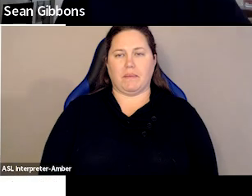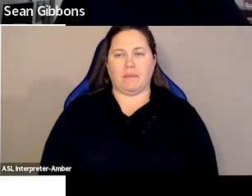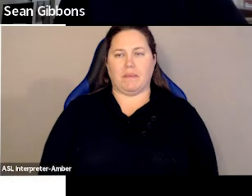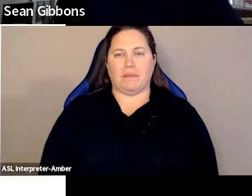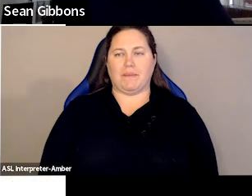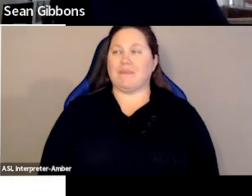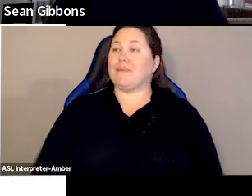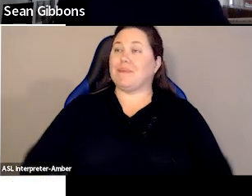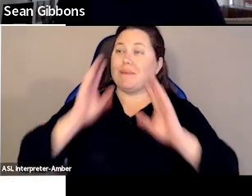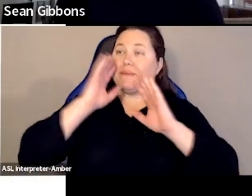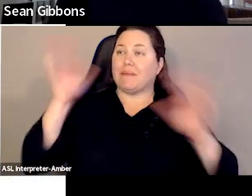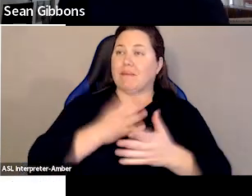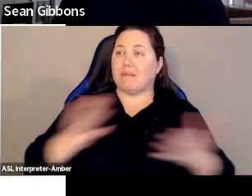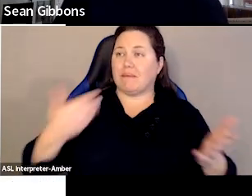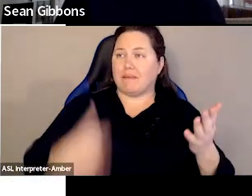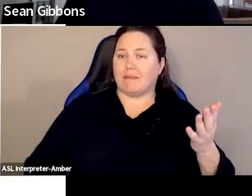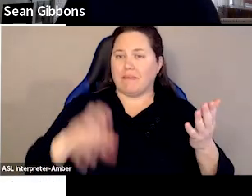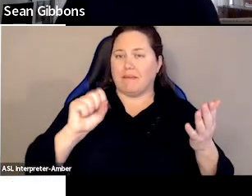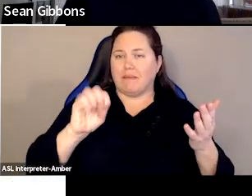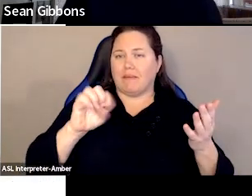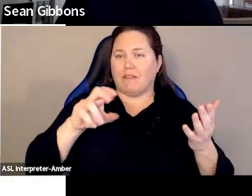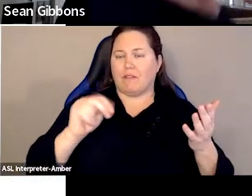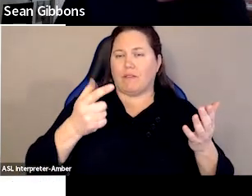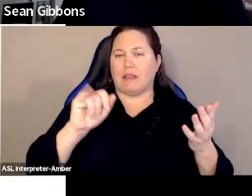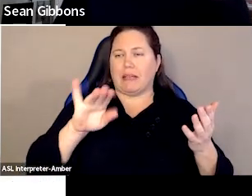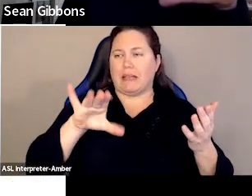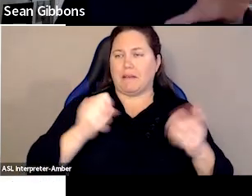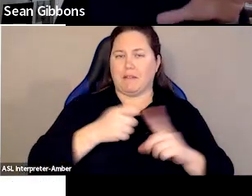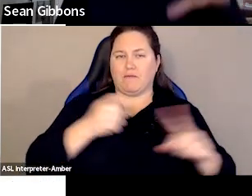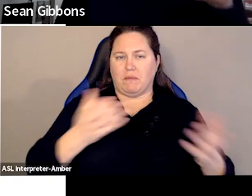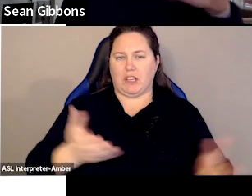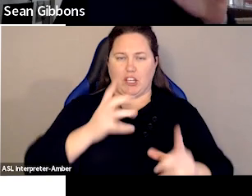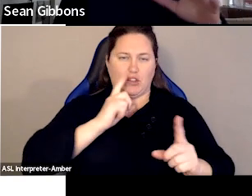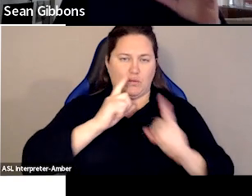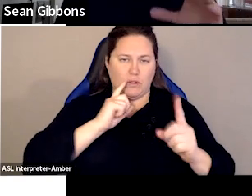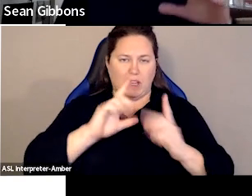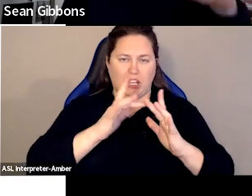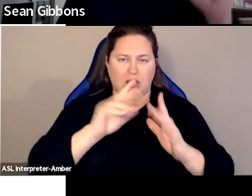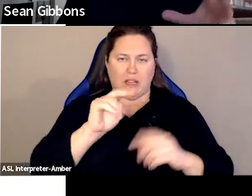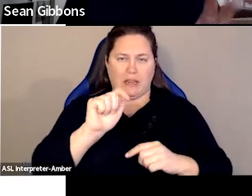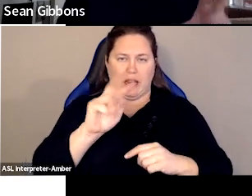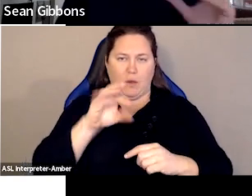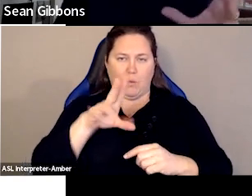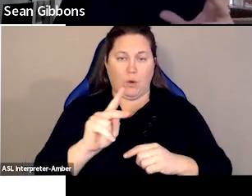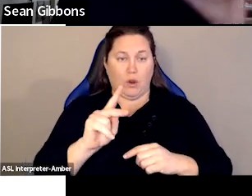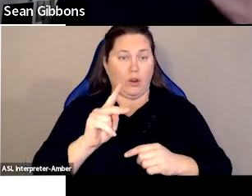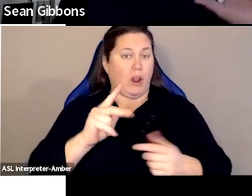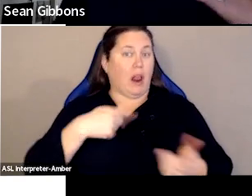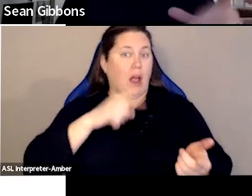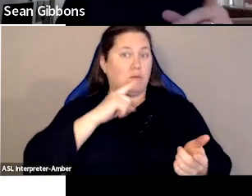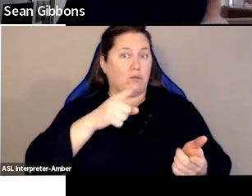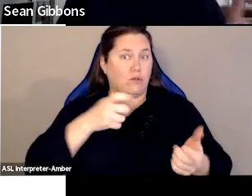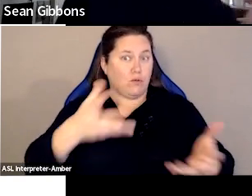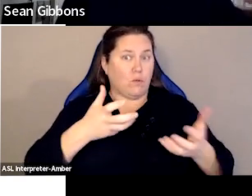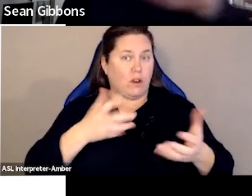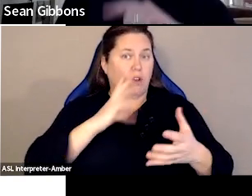Hey everyone, it's Sean Gibbons from the Communications Network. Lovely to see you all. Chances are you're here because you want to talk a little bit about the no-code revolution that's going on in